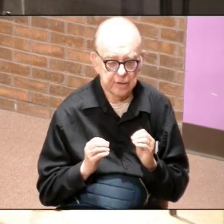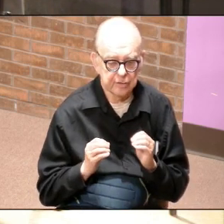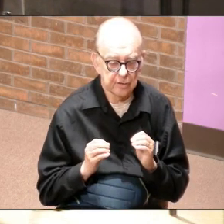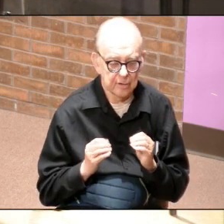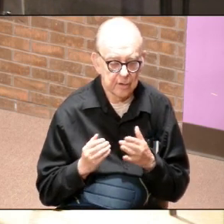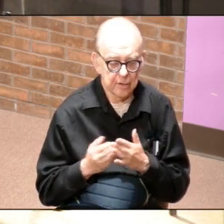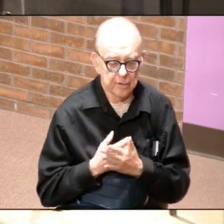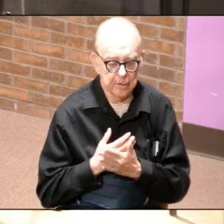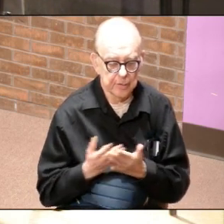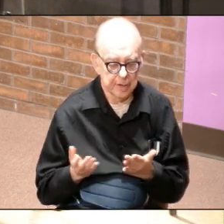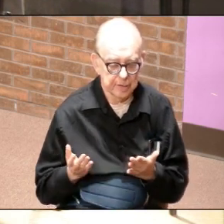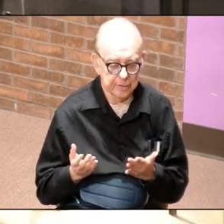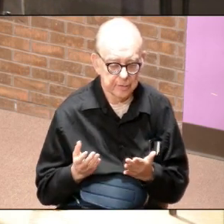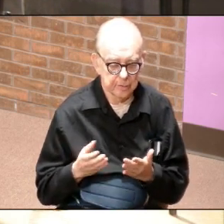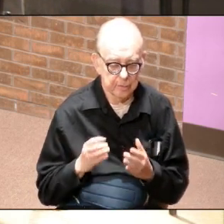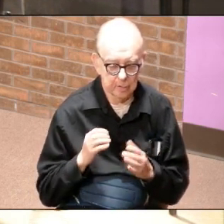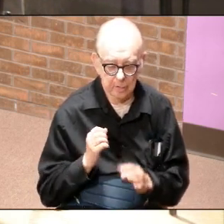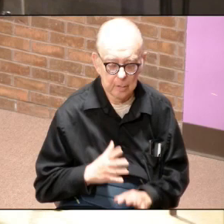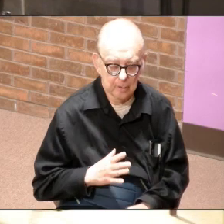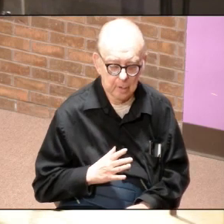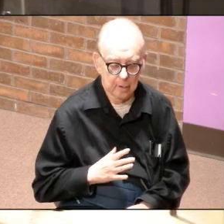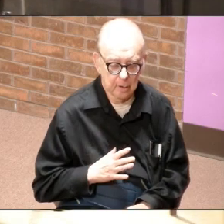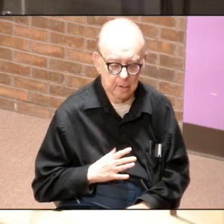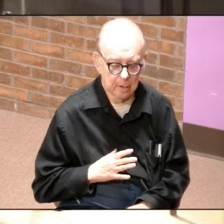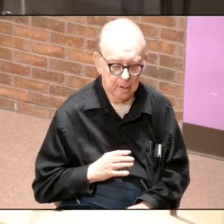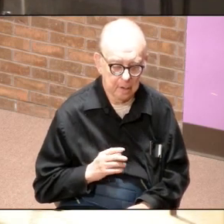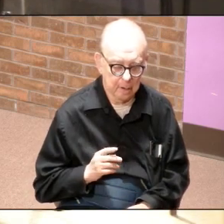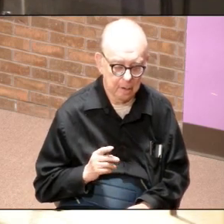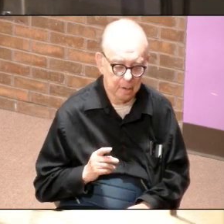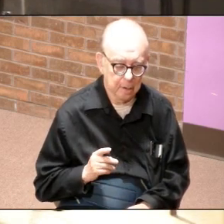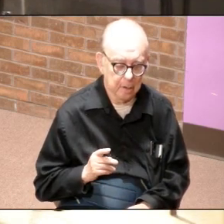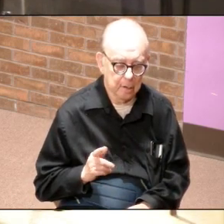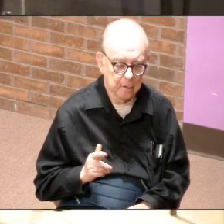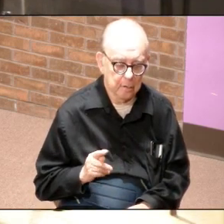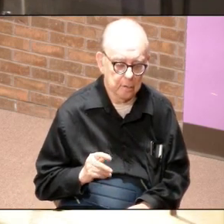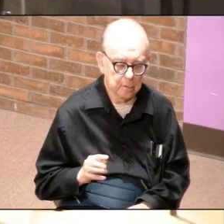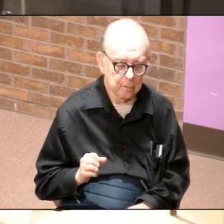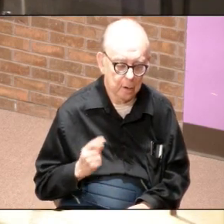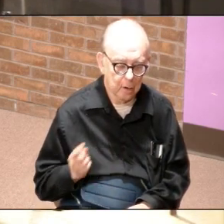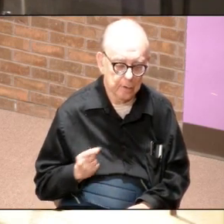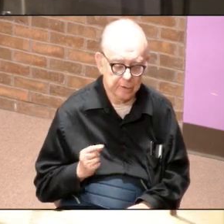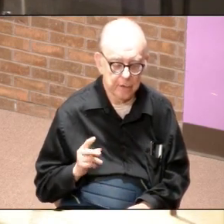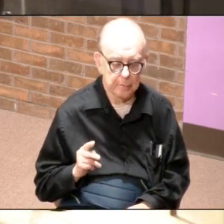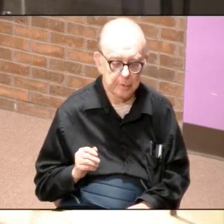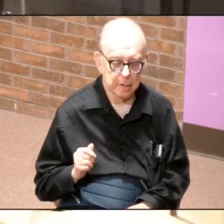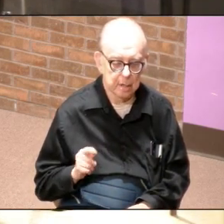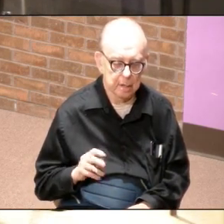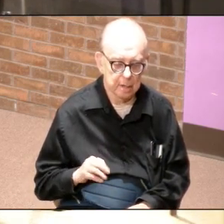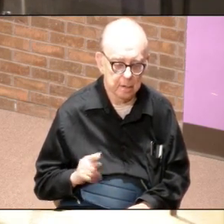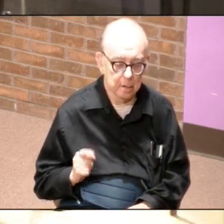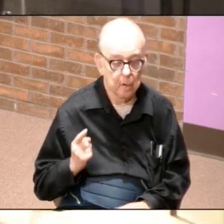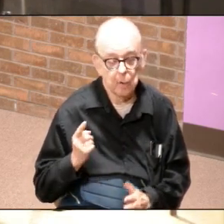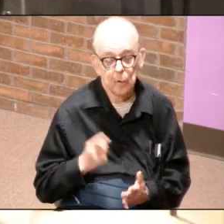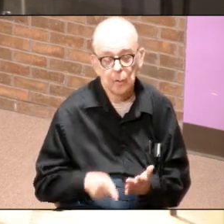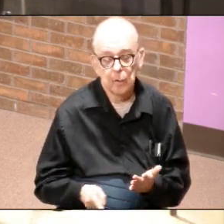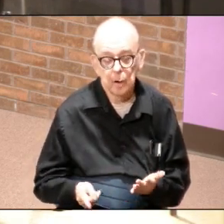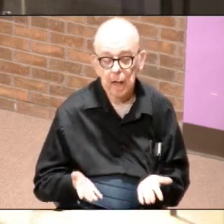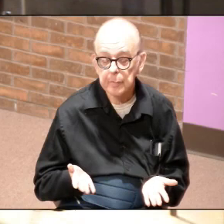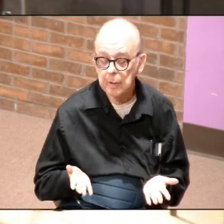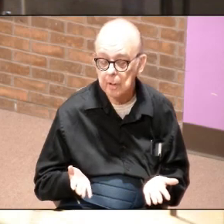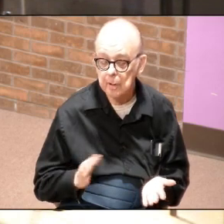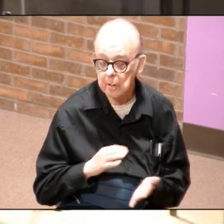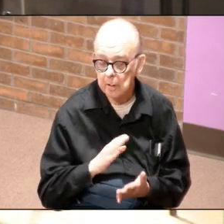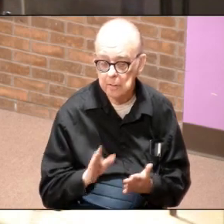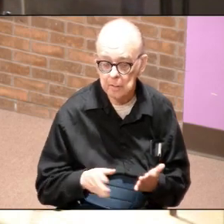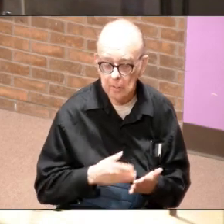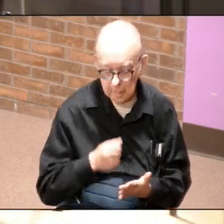think so. I've always called it a planet. It will always be a planet. Okay? It's just the way it is. But what's going to happen? All